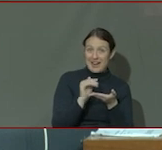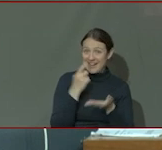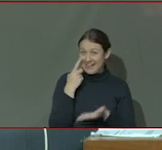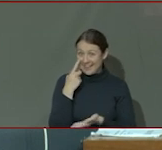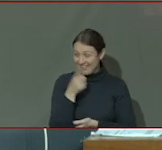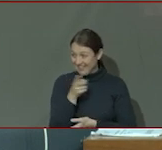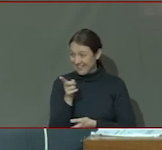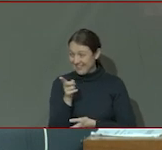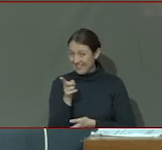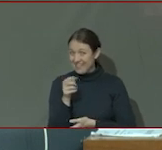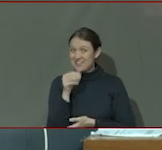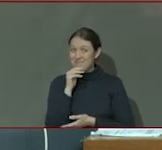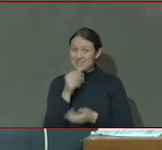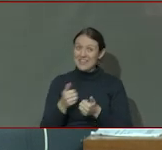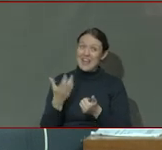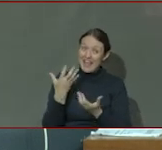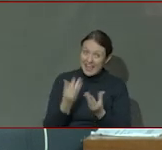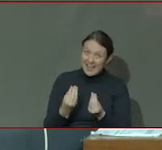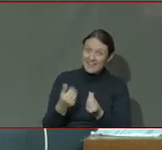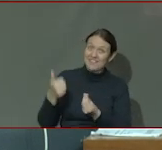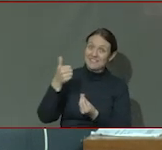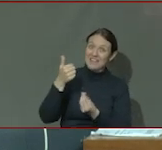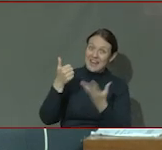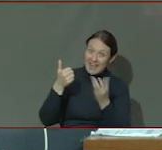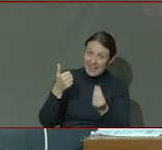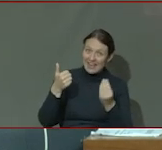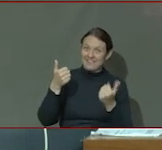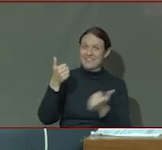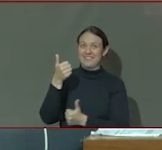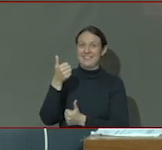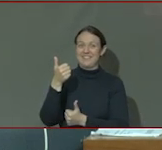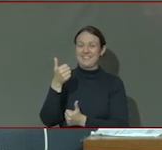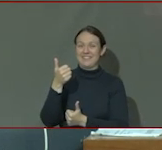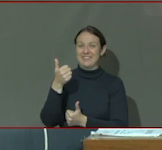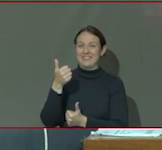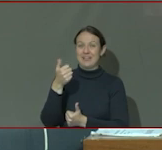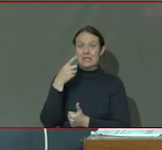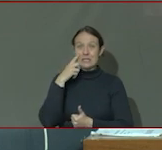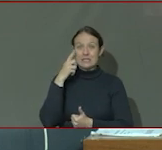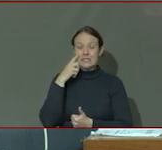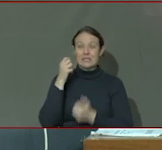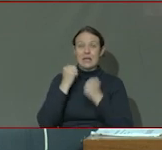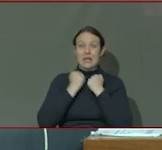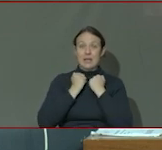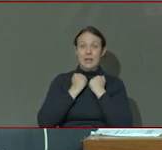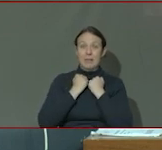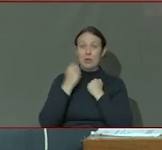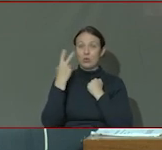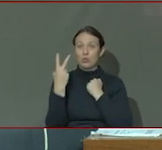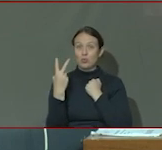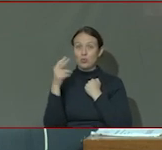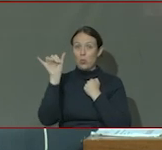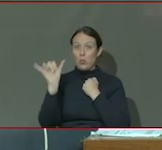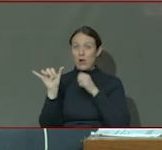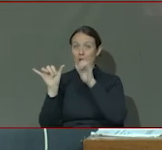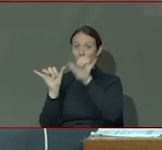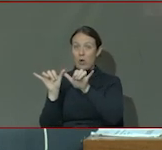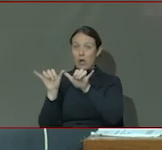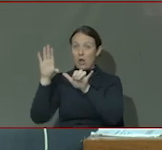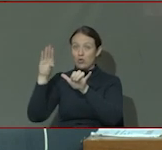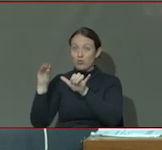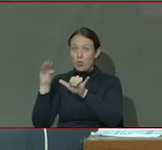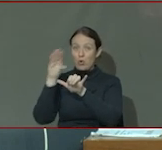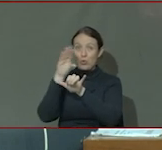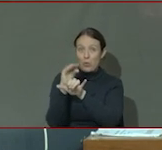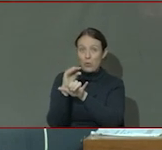there? So there's dominance and recessiveness. Do you see the parent on top are two small y's? What